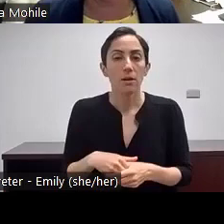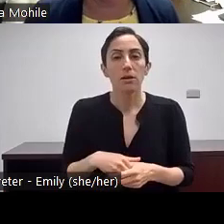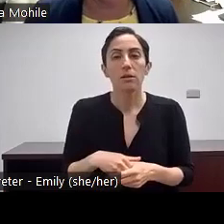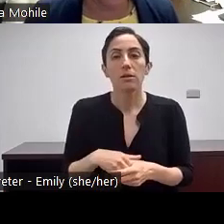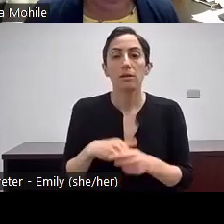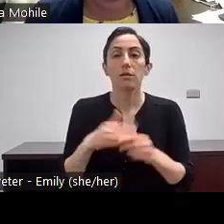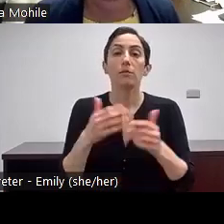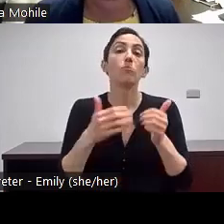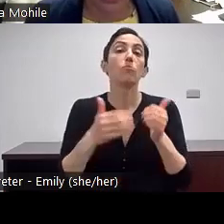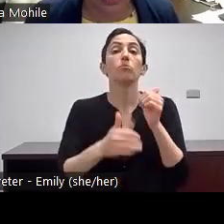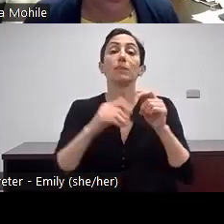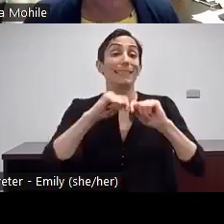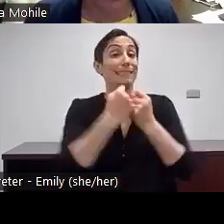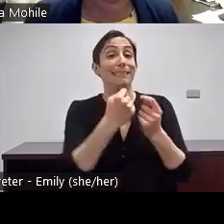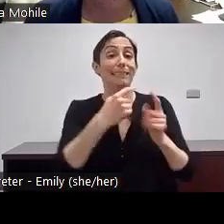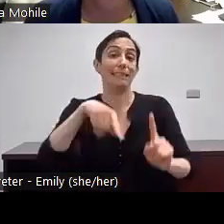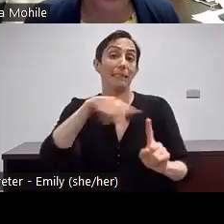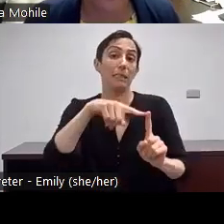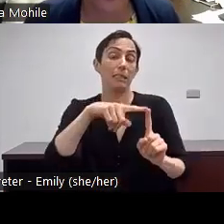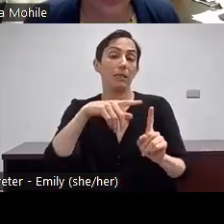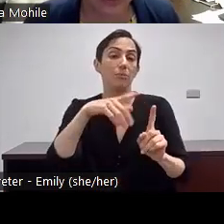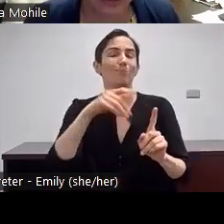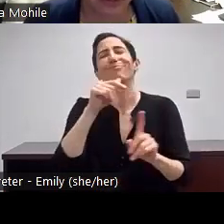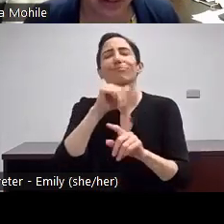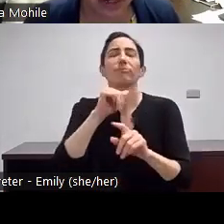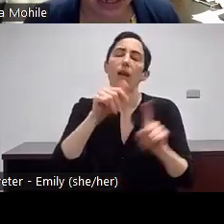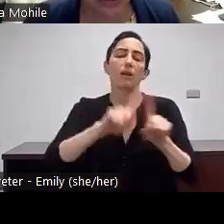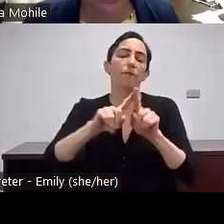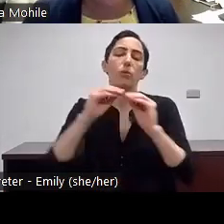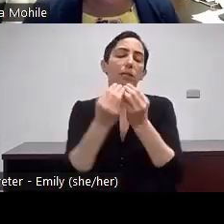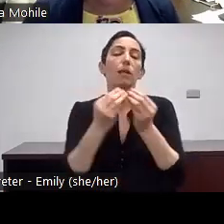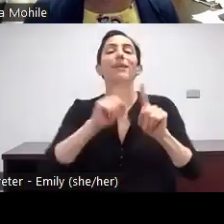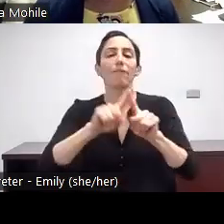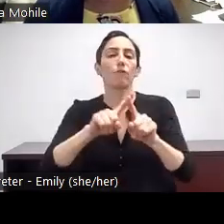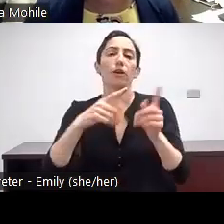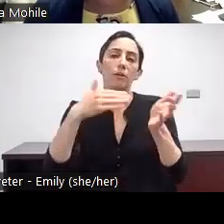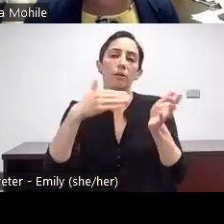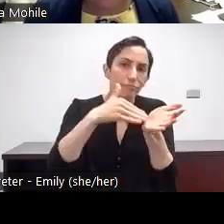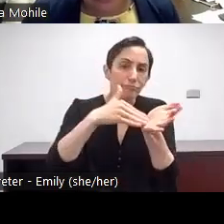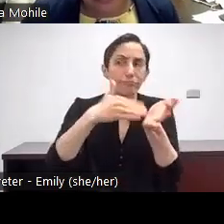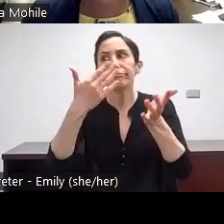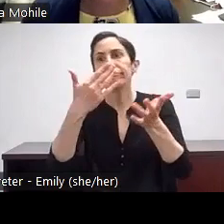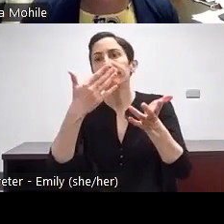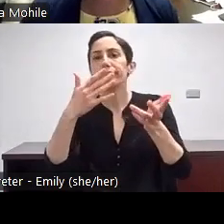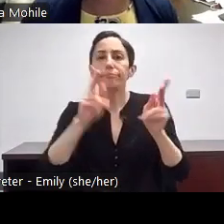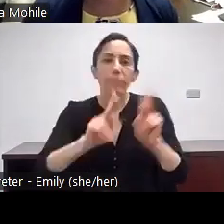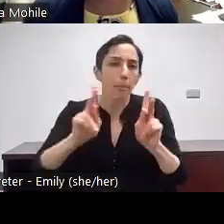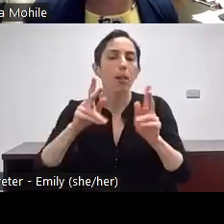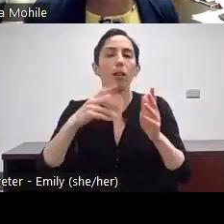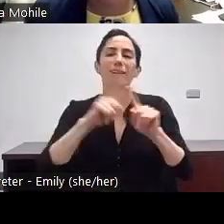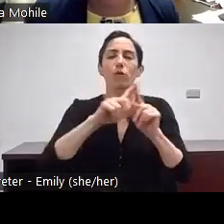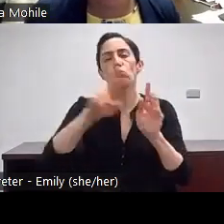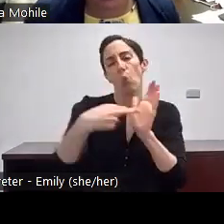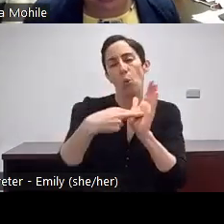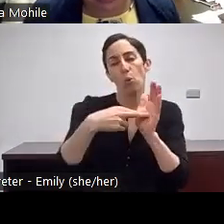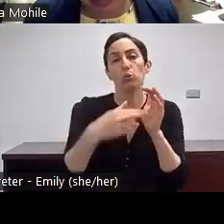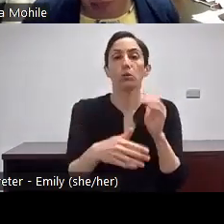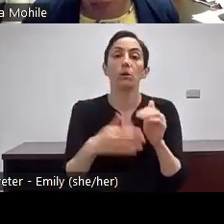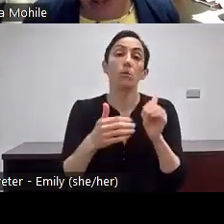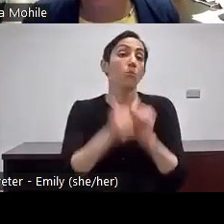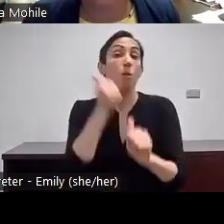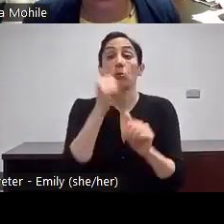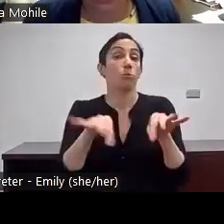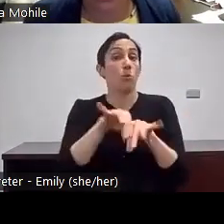of the team being the patient, the caregiver, and friends, family, and community. And what we need is a guide to help know which patient